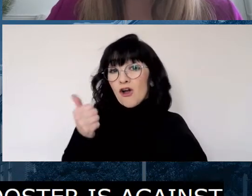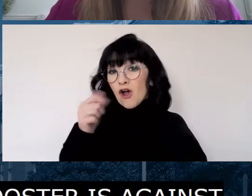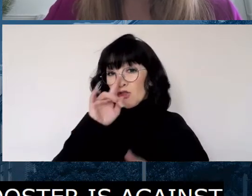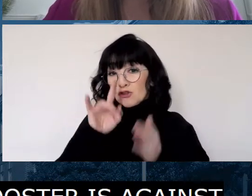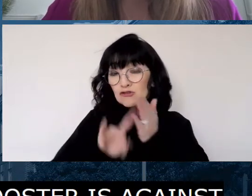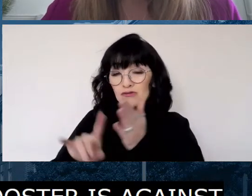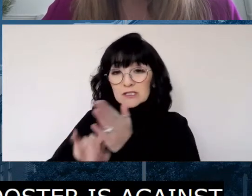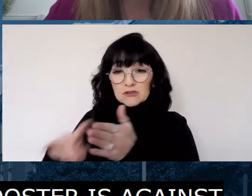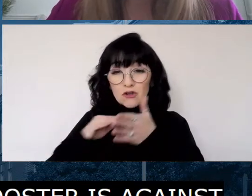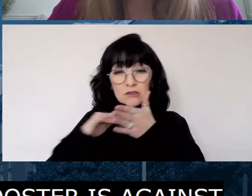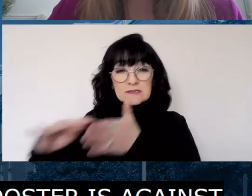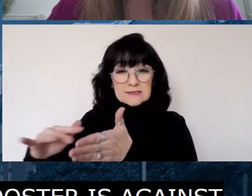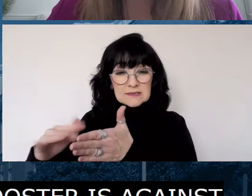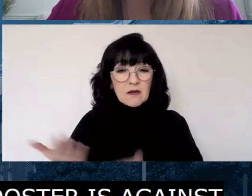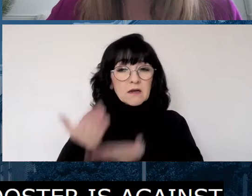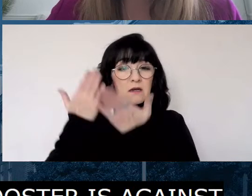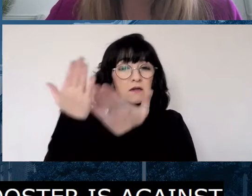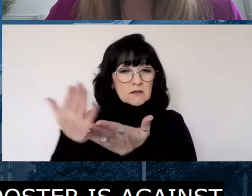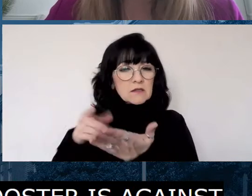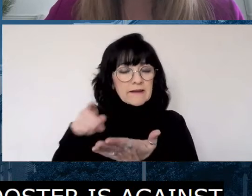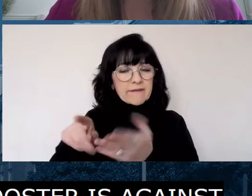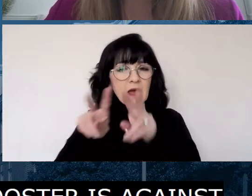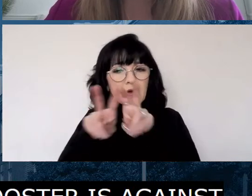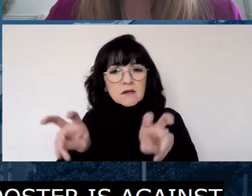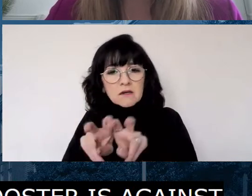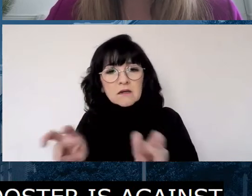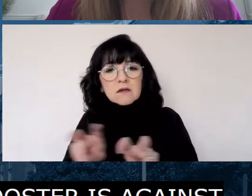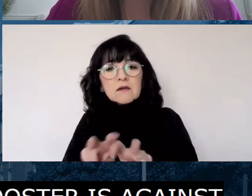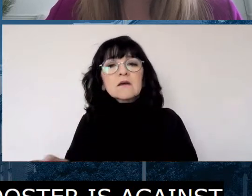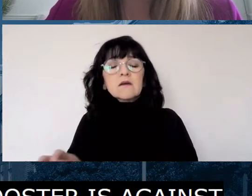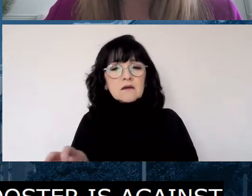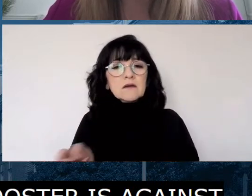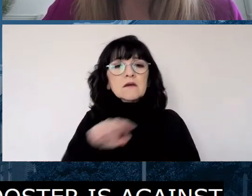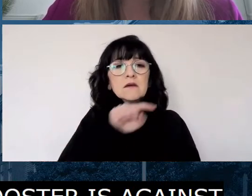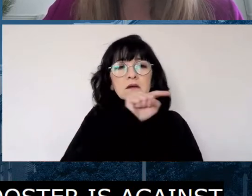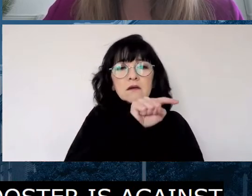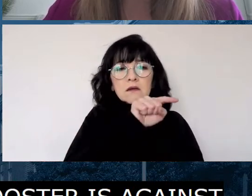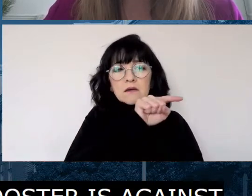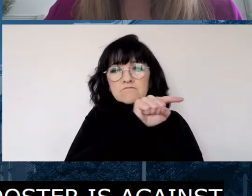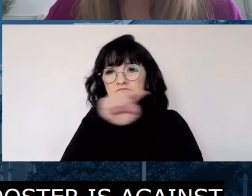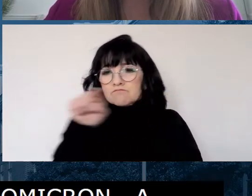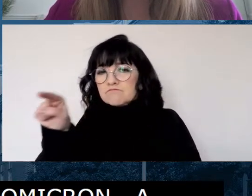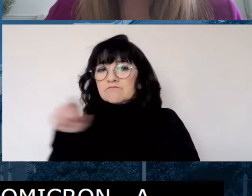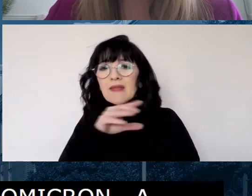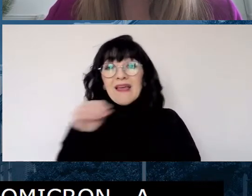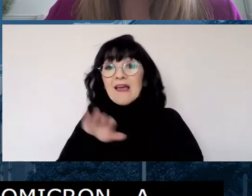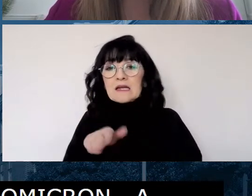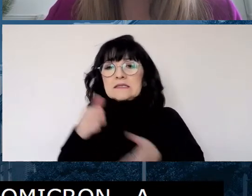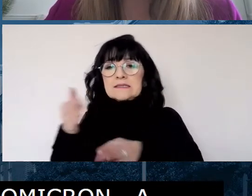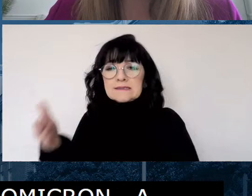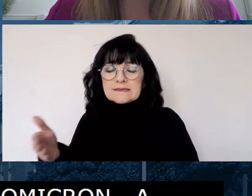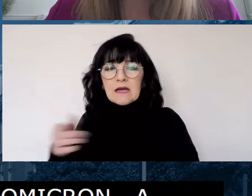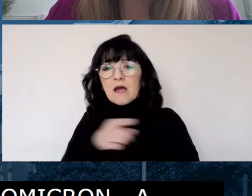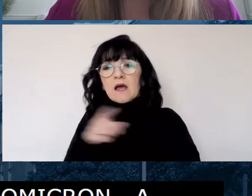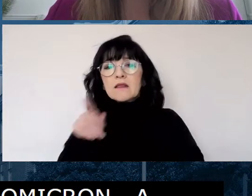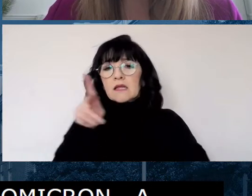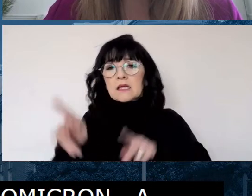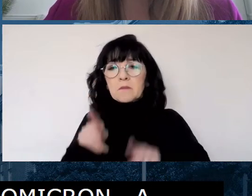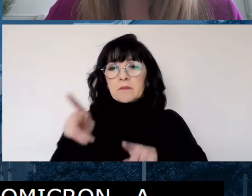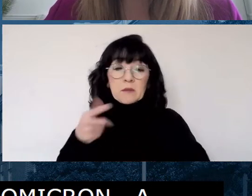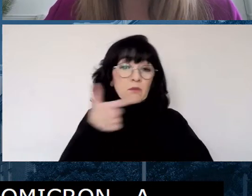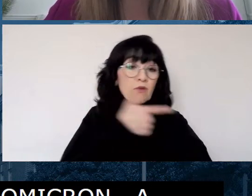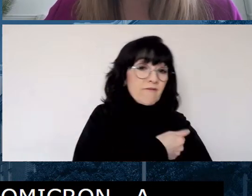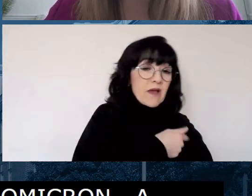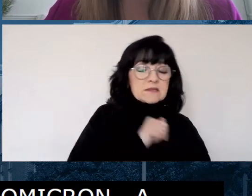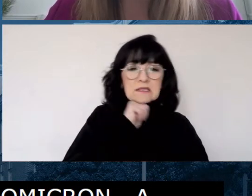looked at cases and deaths among unvaccinated and vaccinated adults from April